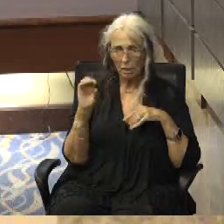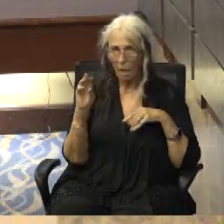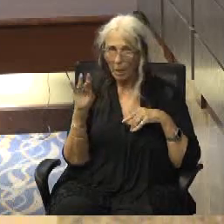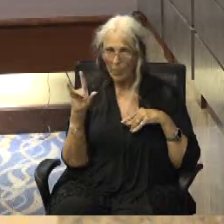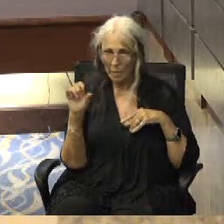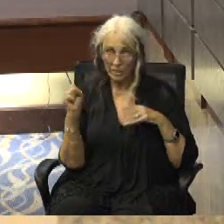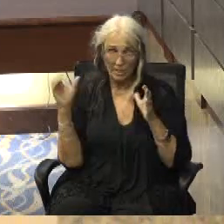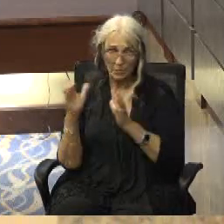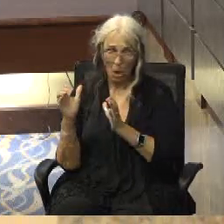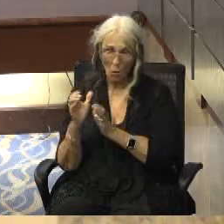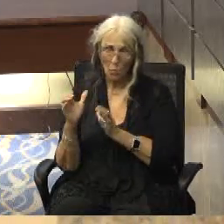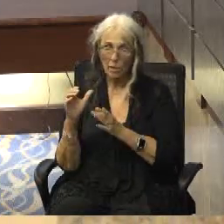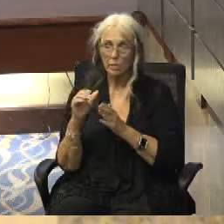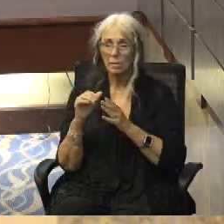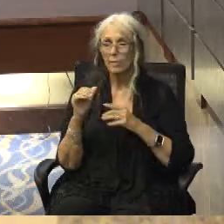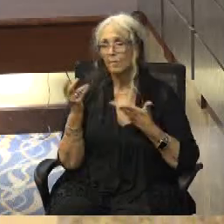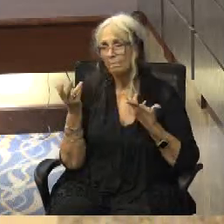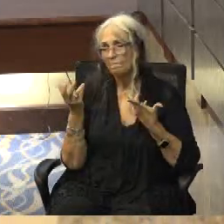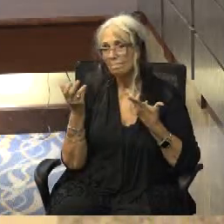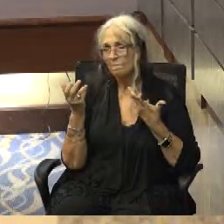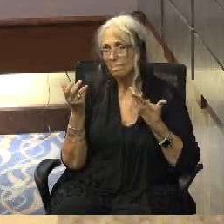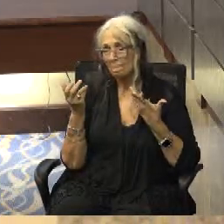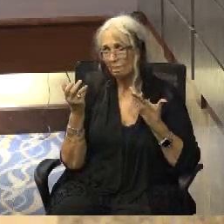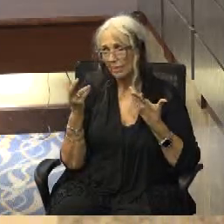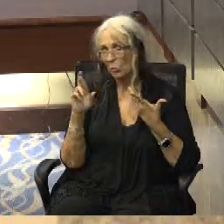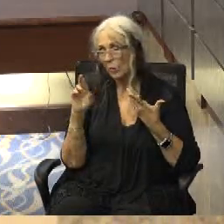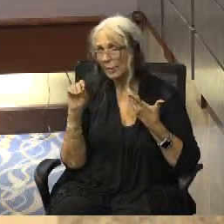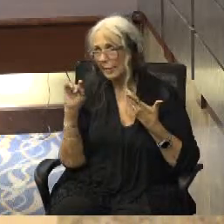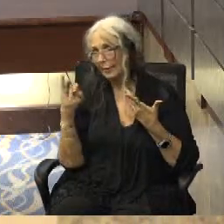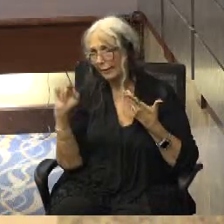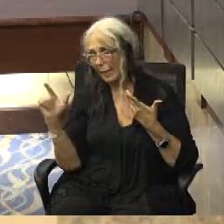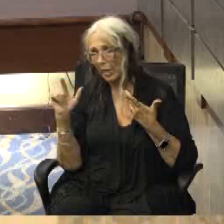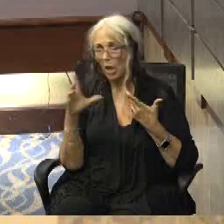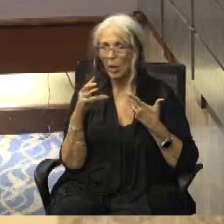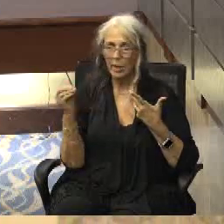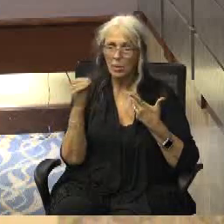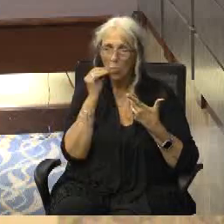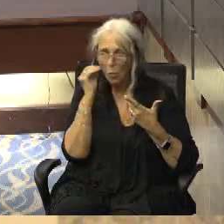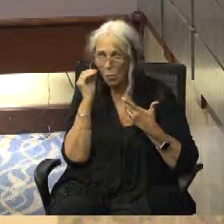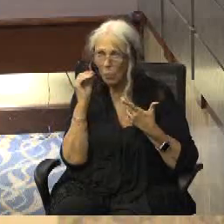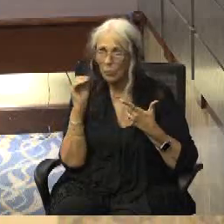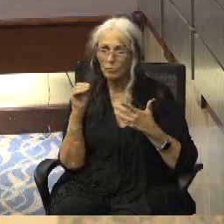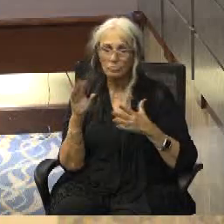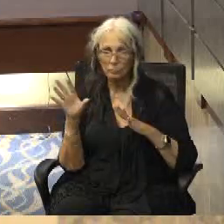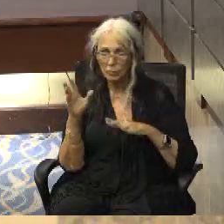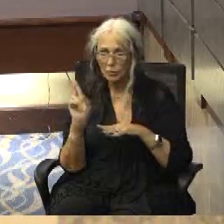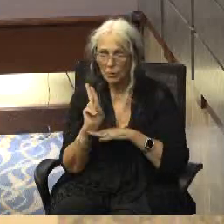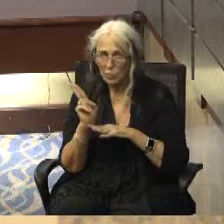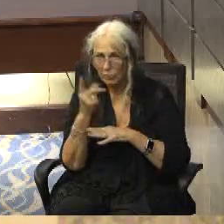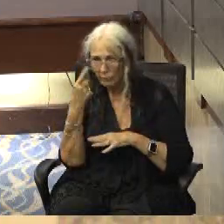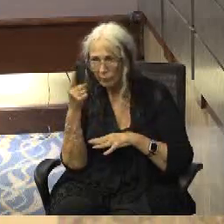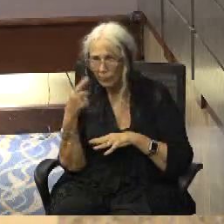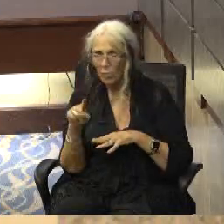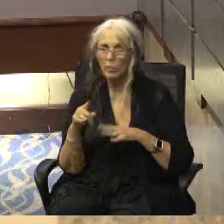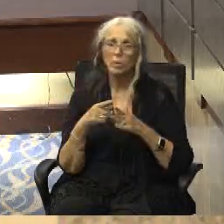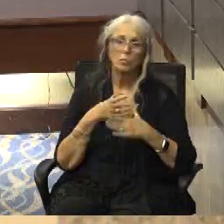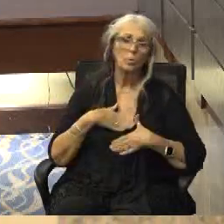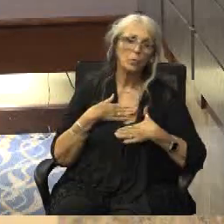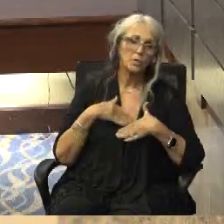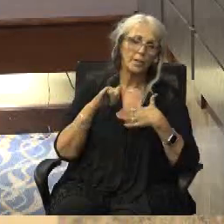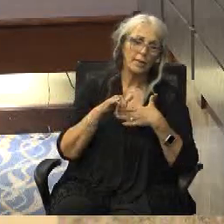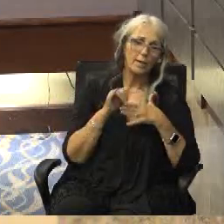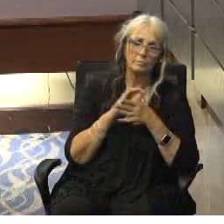one, but still building some office, retail, and residential right down there. All three of these projects are great. Appreciate it.